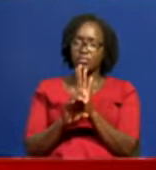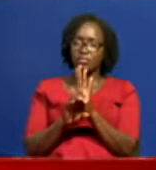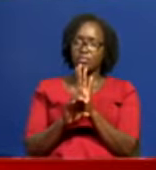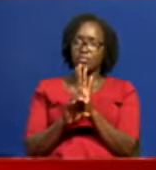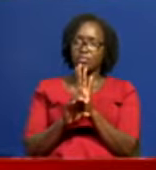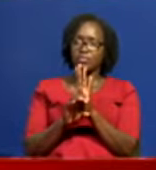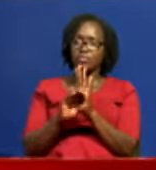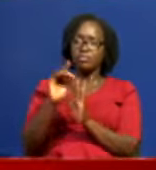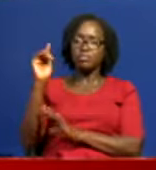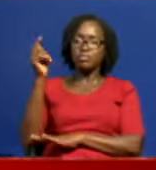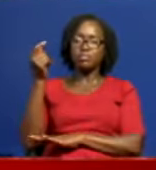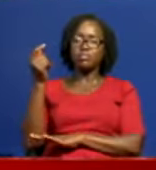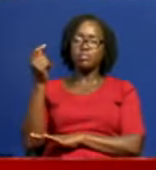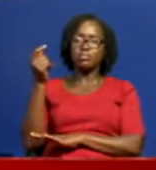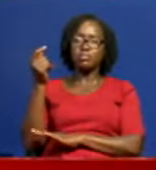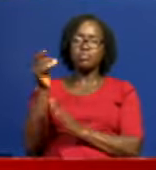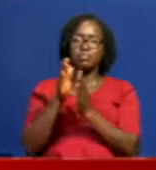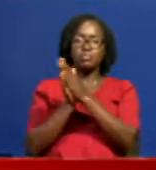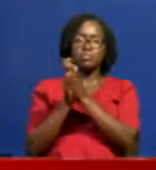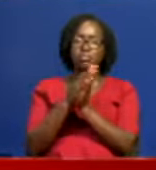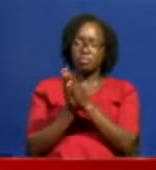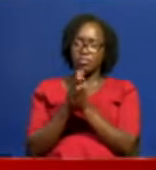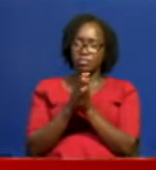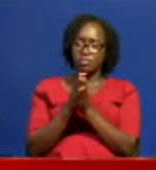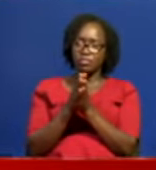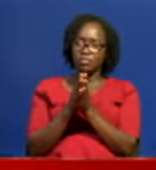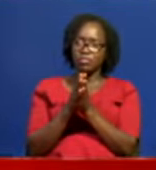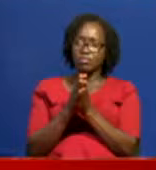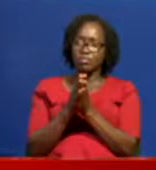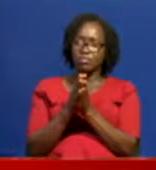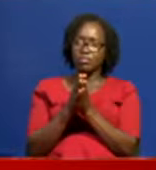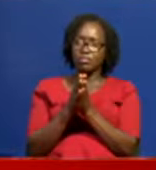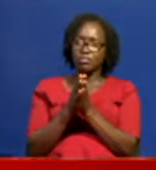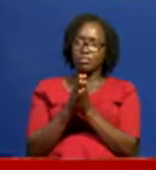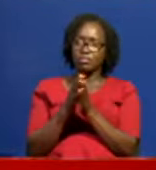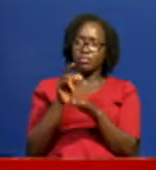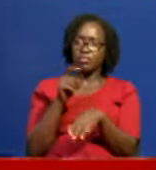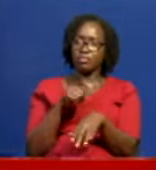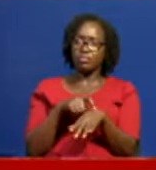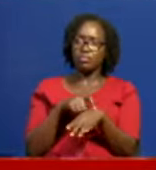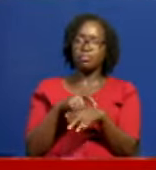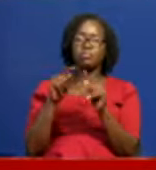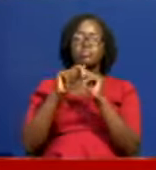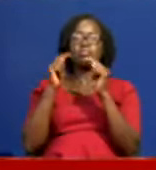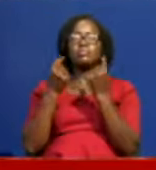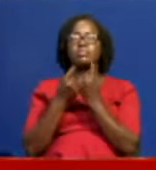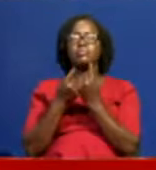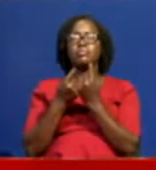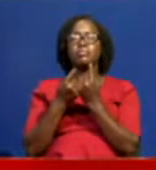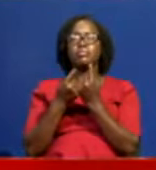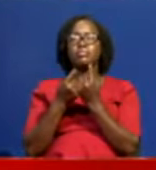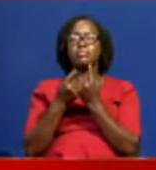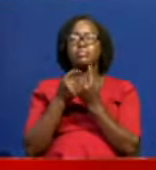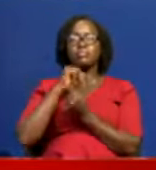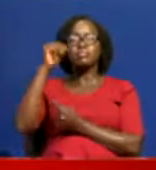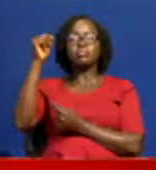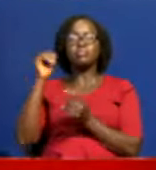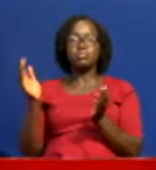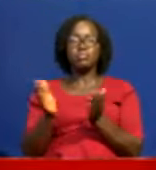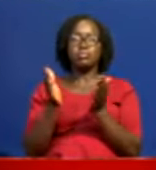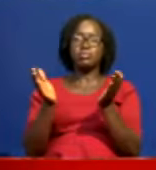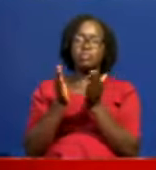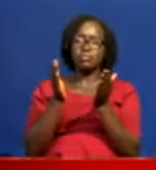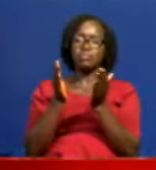in the Kenyan narrative. The era of ethnicity and ethnic political